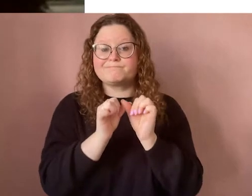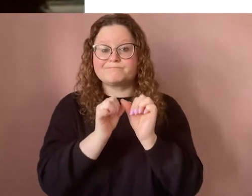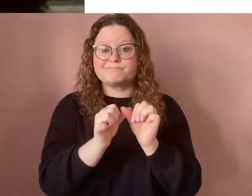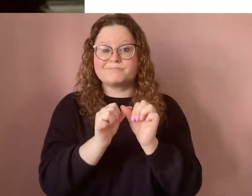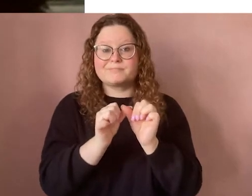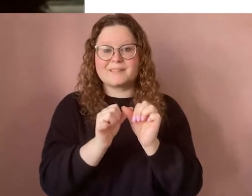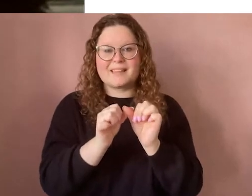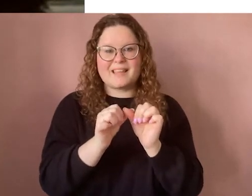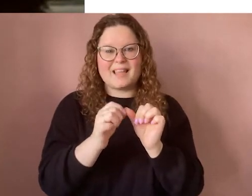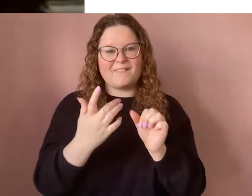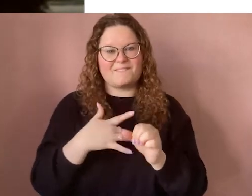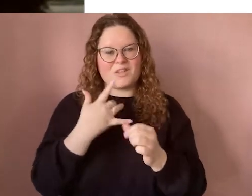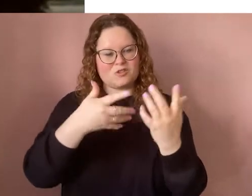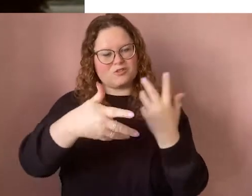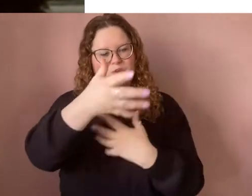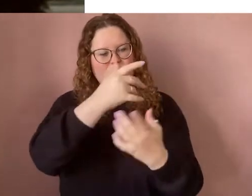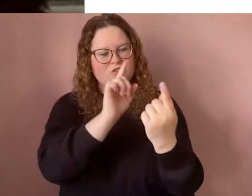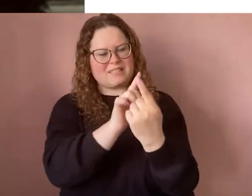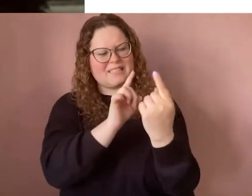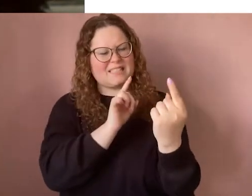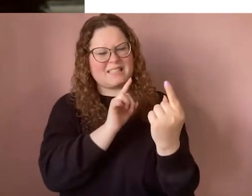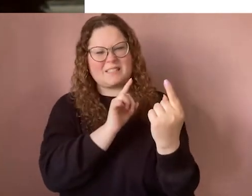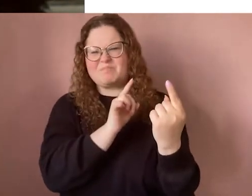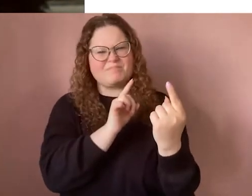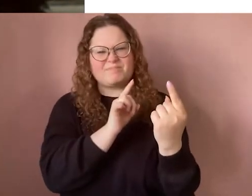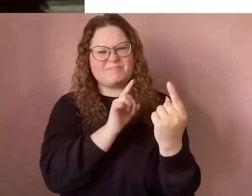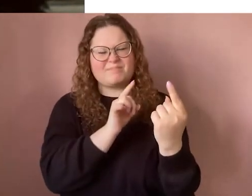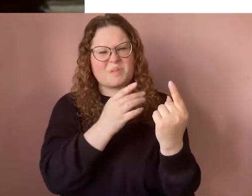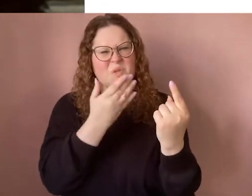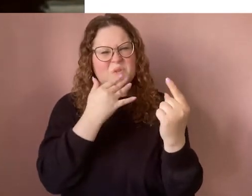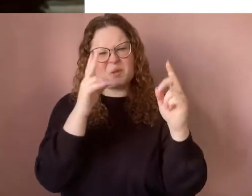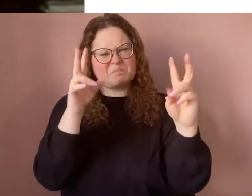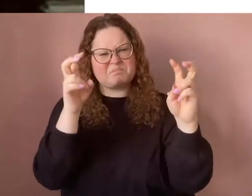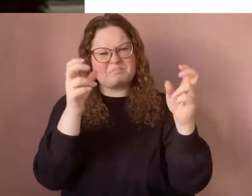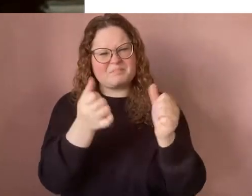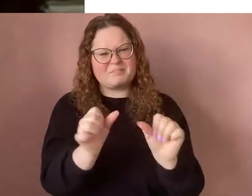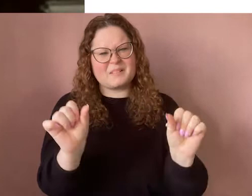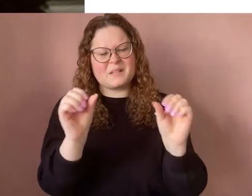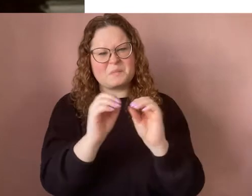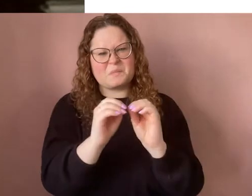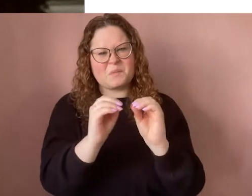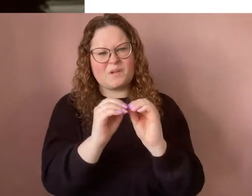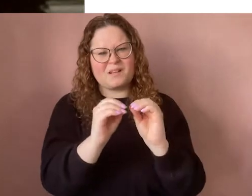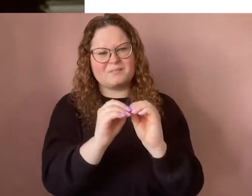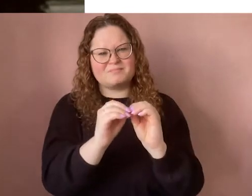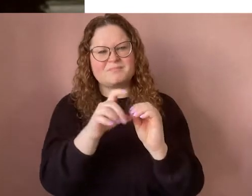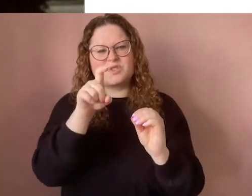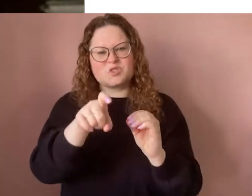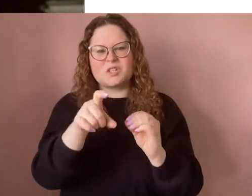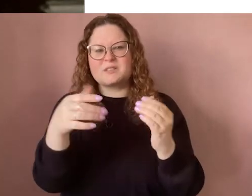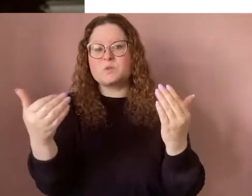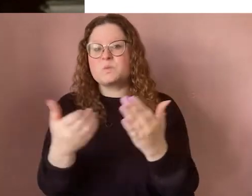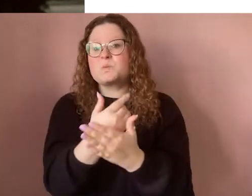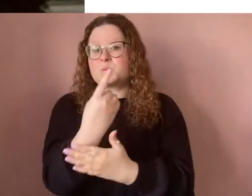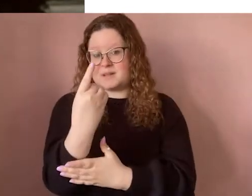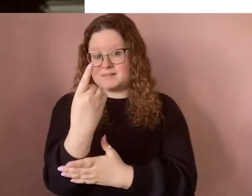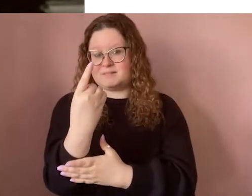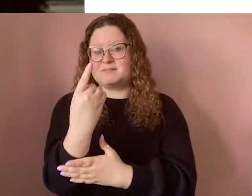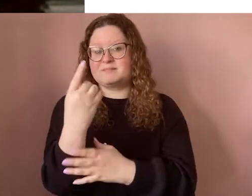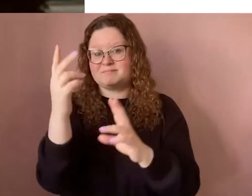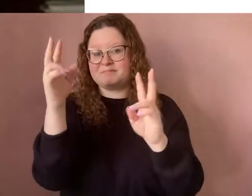need another phrase to begin to replace that one. Not to get in the way of the